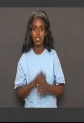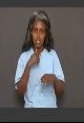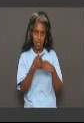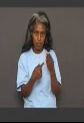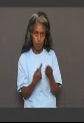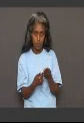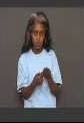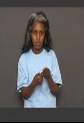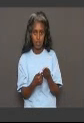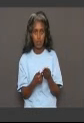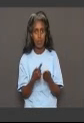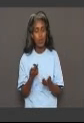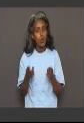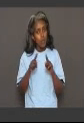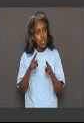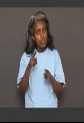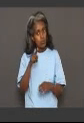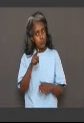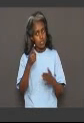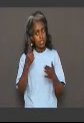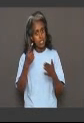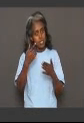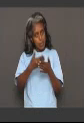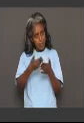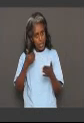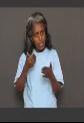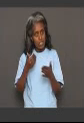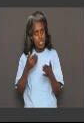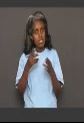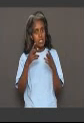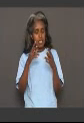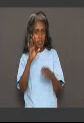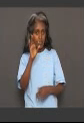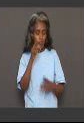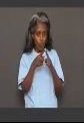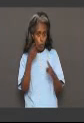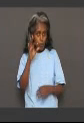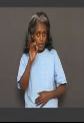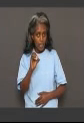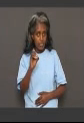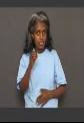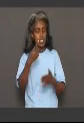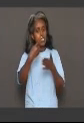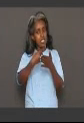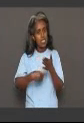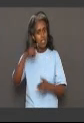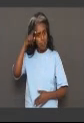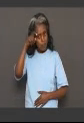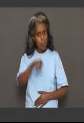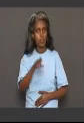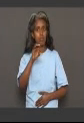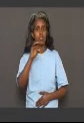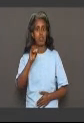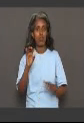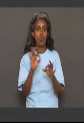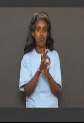Therefore, when you subtract the variable from 90, the result must be the